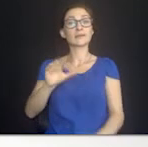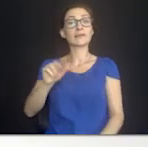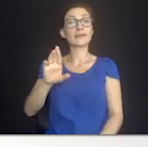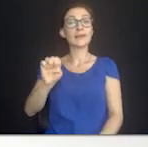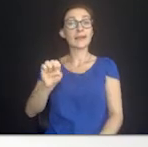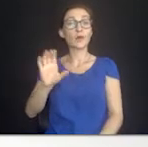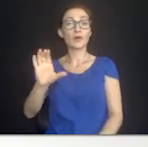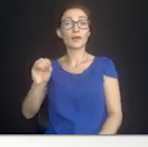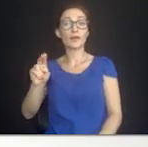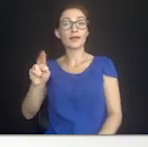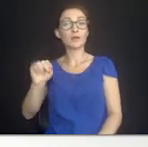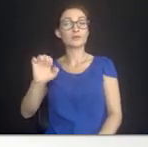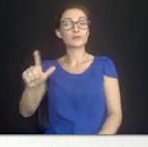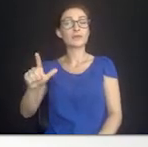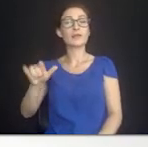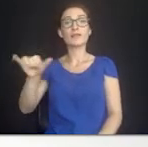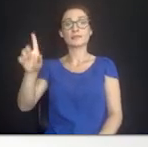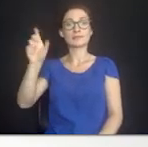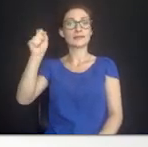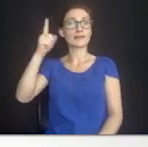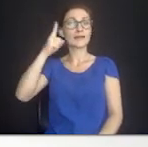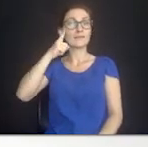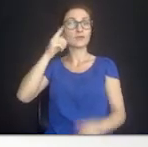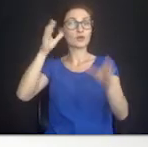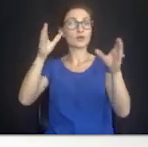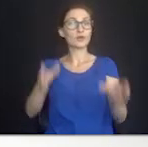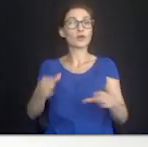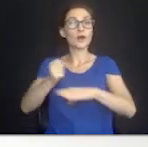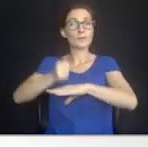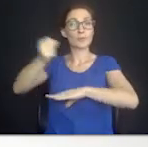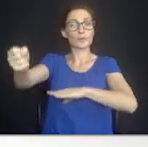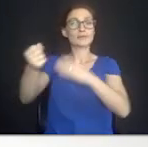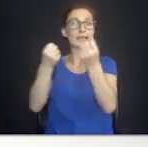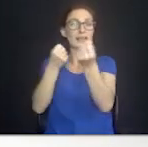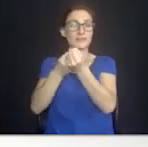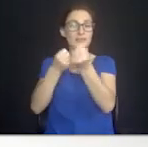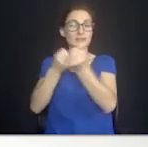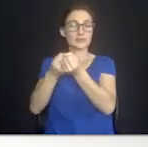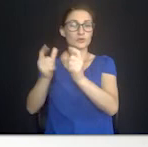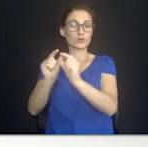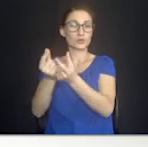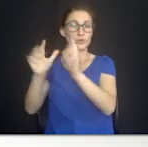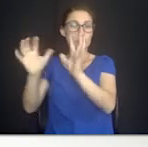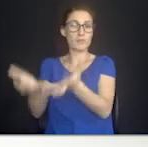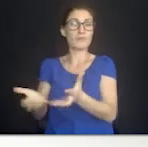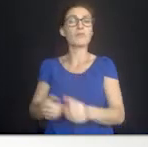Councils, which is a governor-appointed advisory board for our agency.